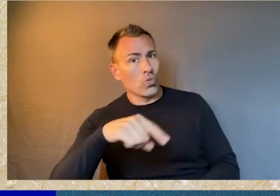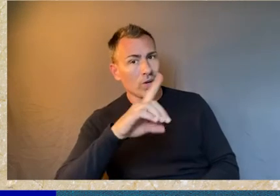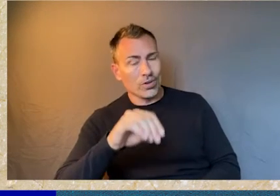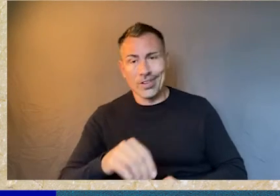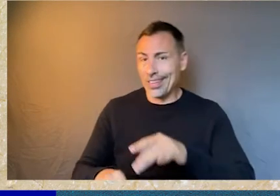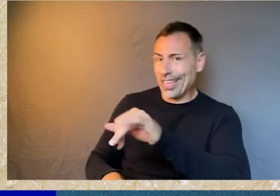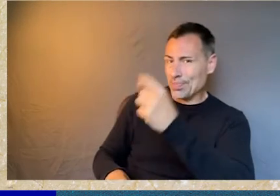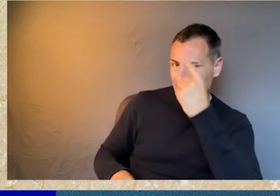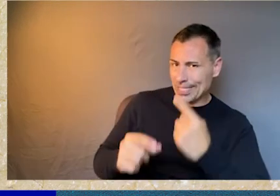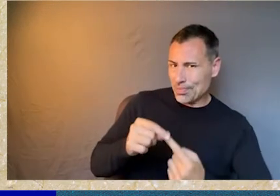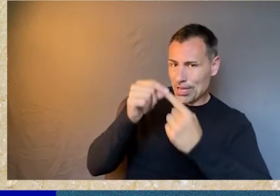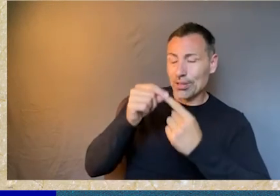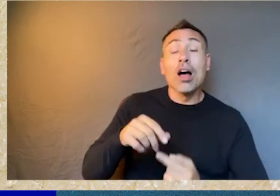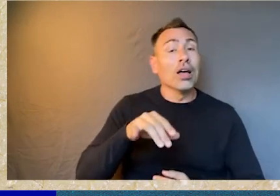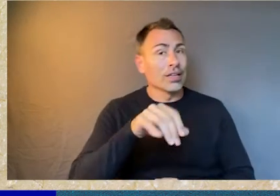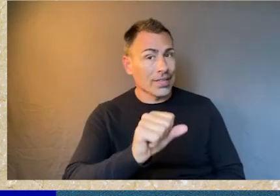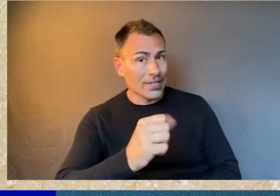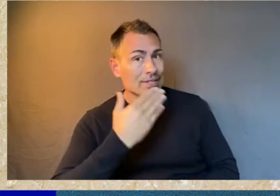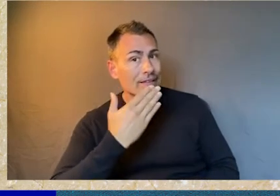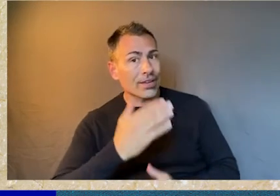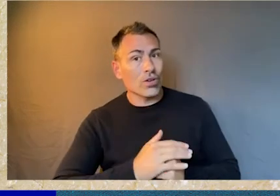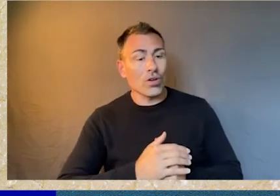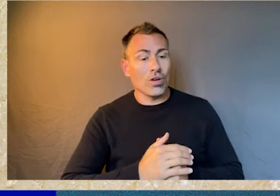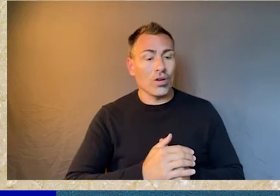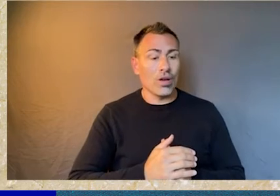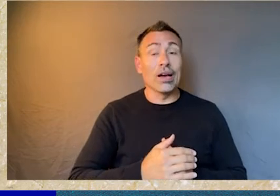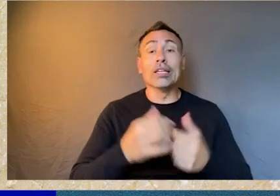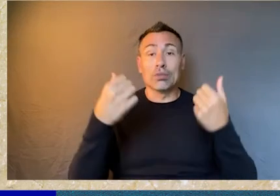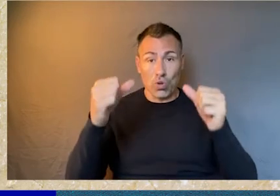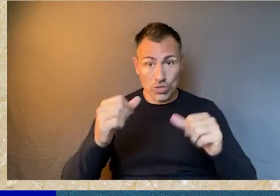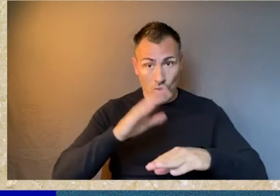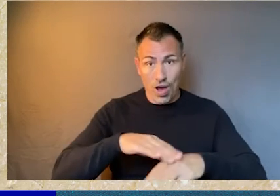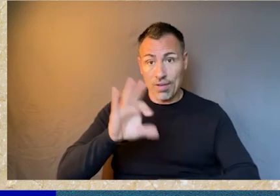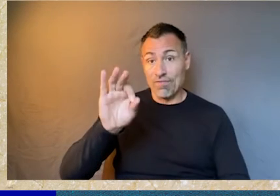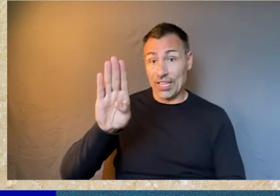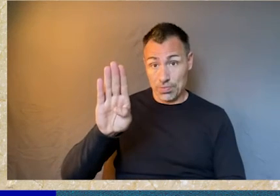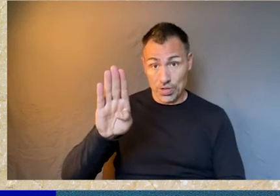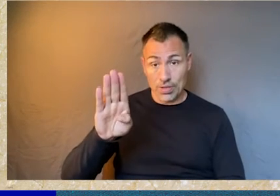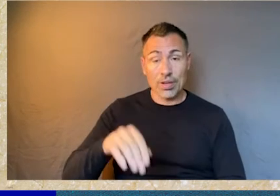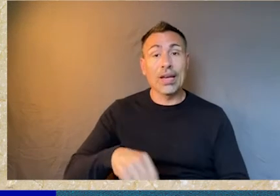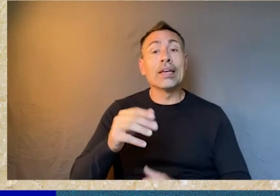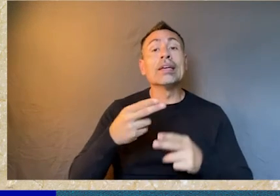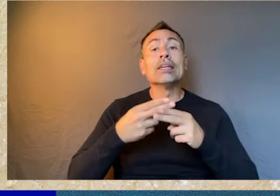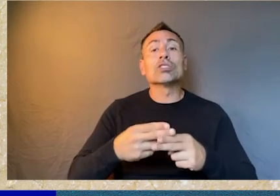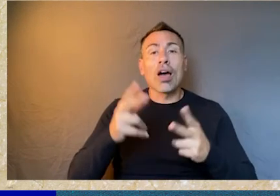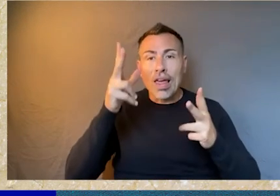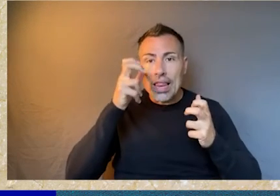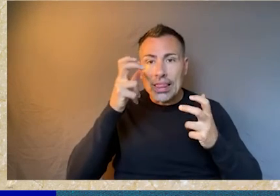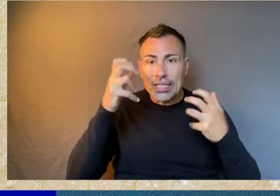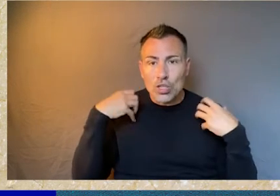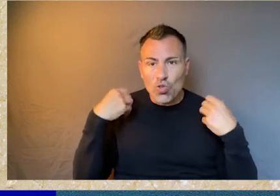really special. Thank you. Yes, we do. It's actually posted on our Facebook. It's called Listen